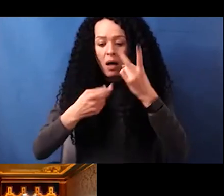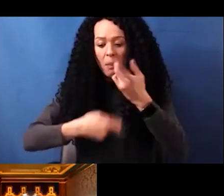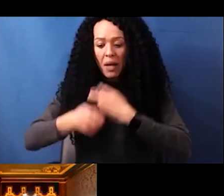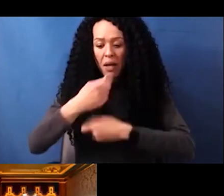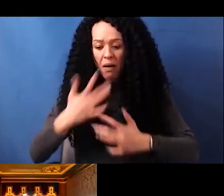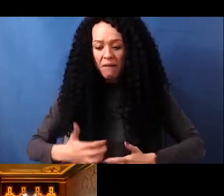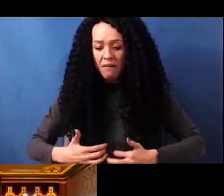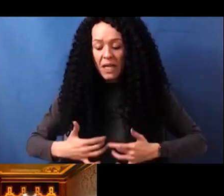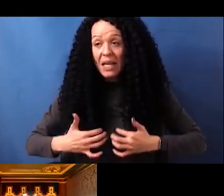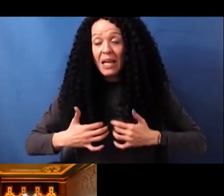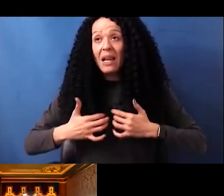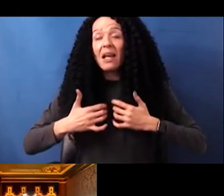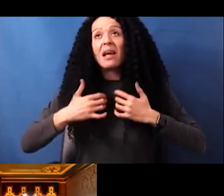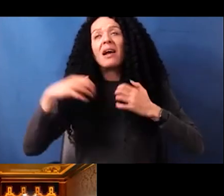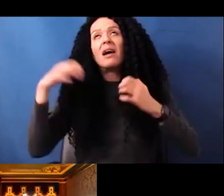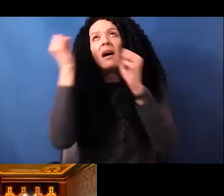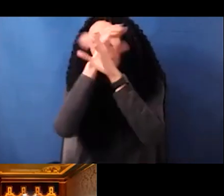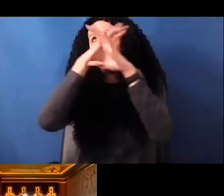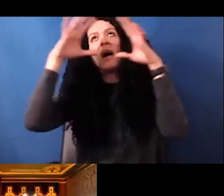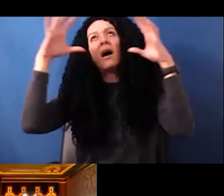feelings of his